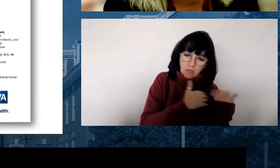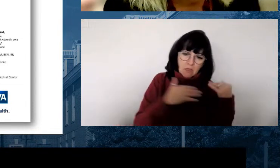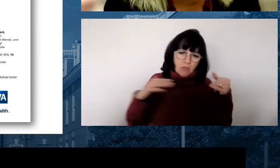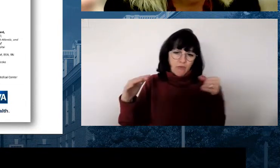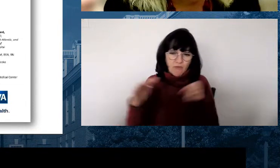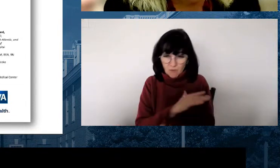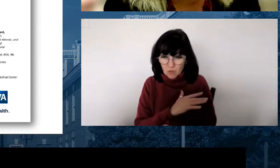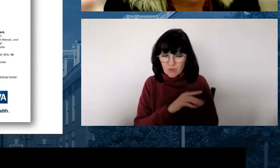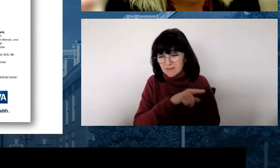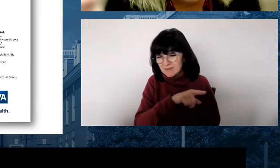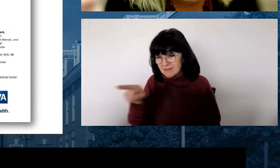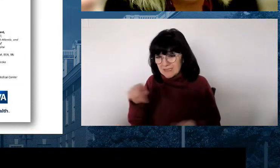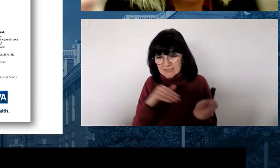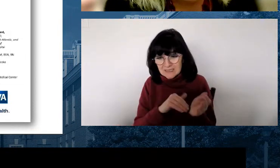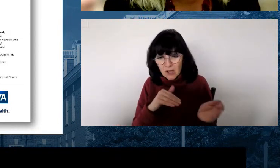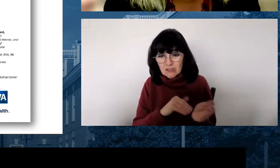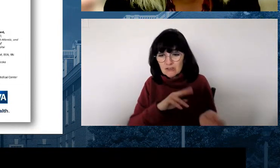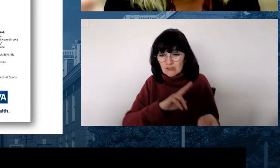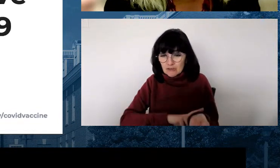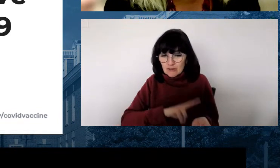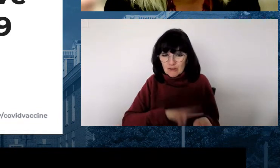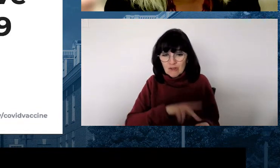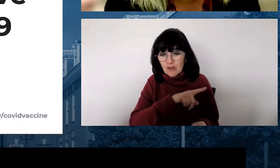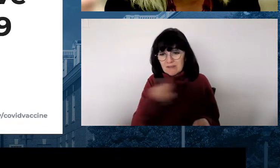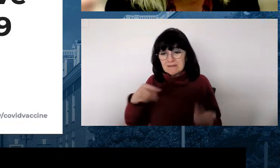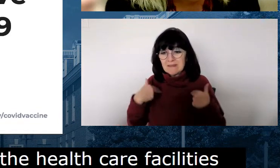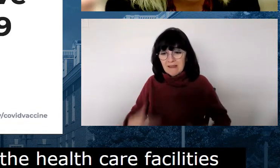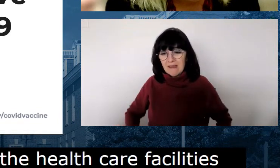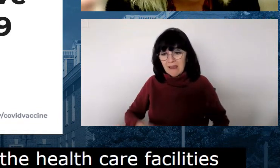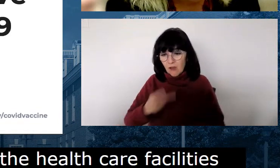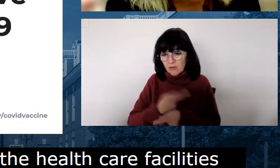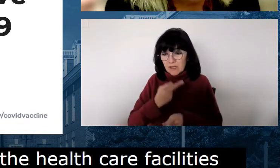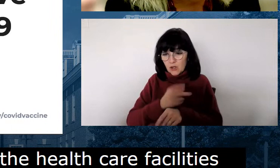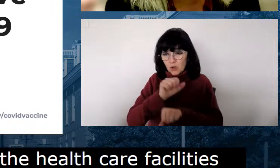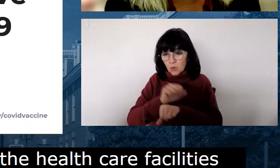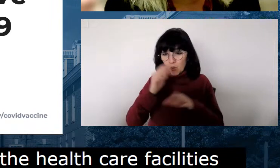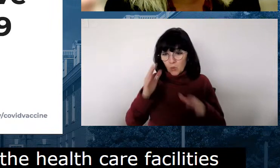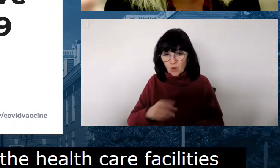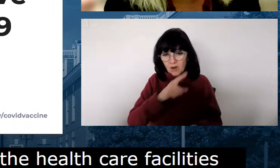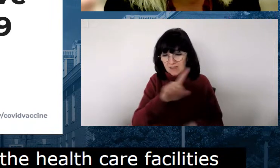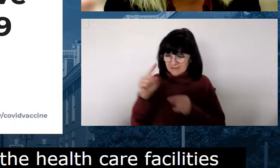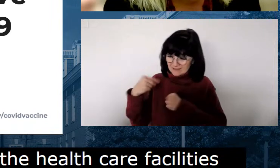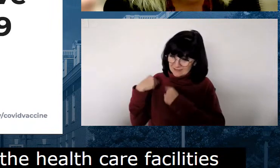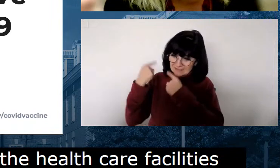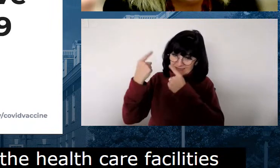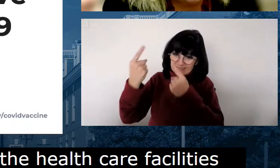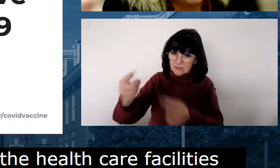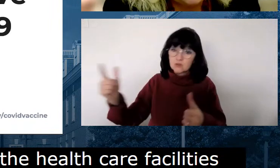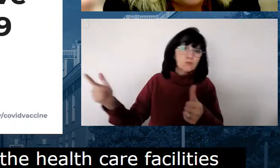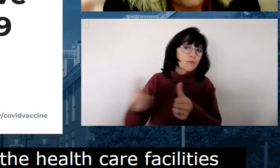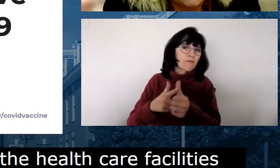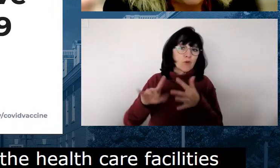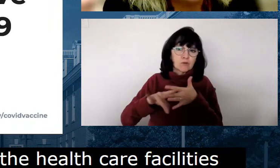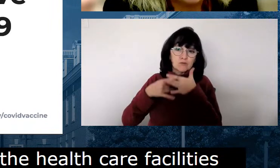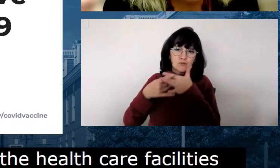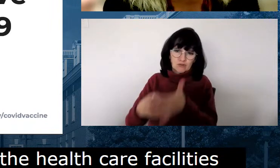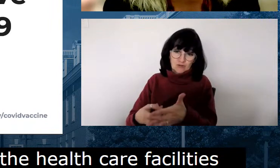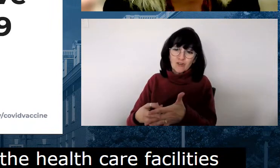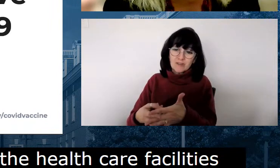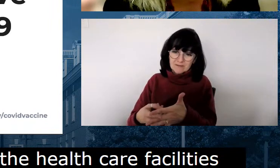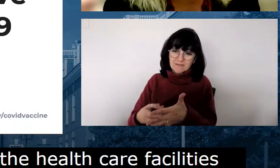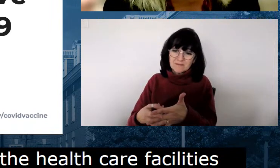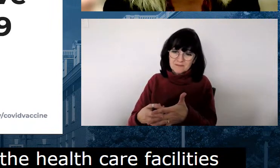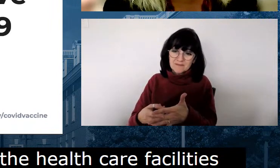workers. Our healthcare workers have been fighting COVID-19 since day one.